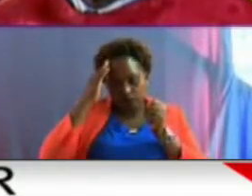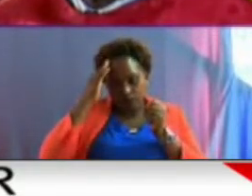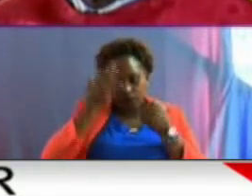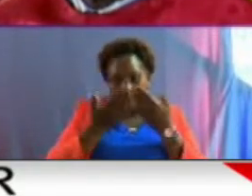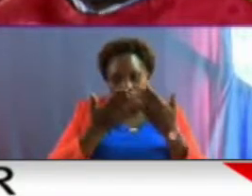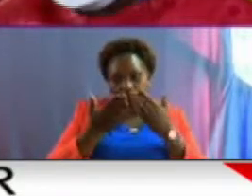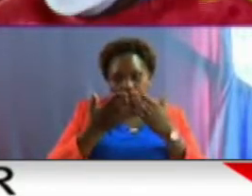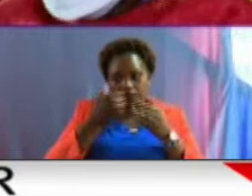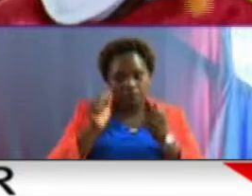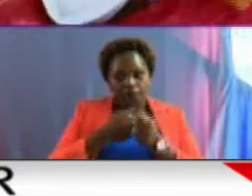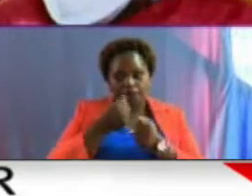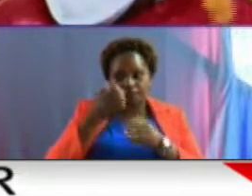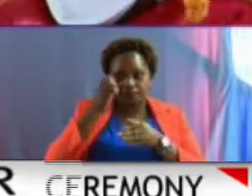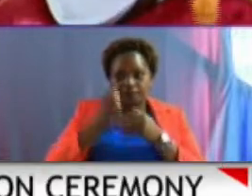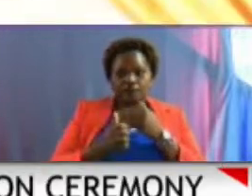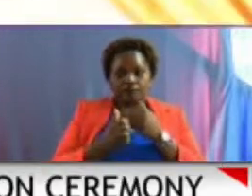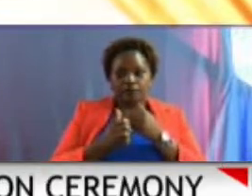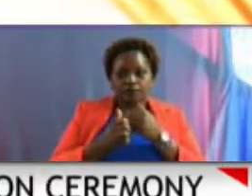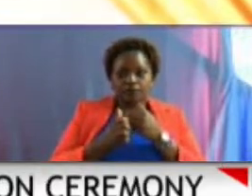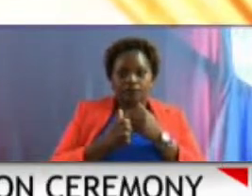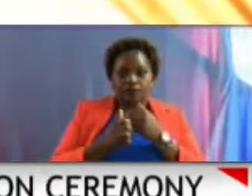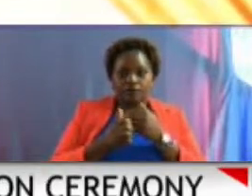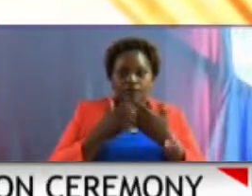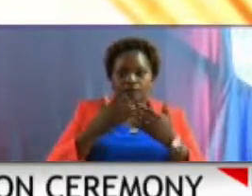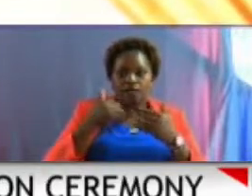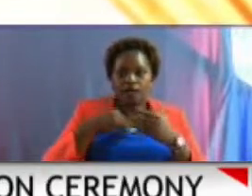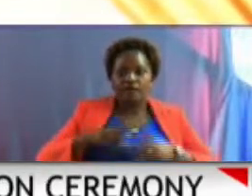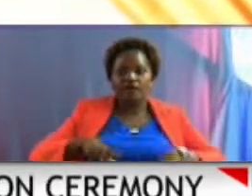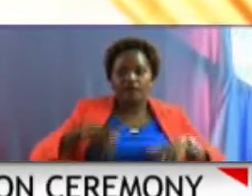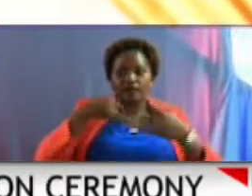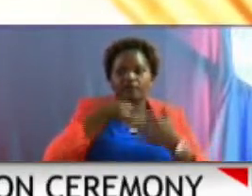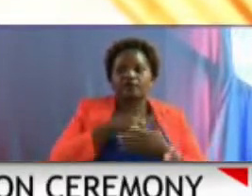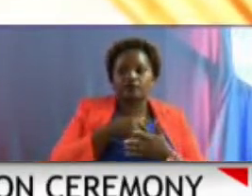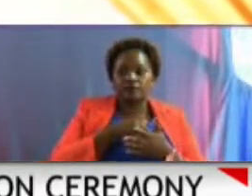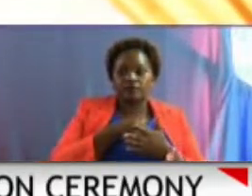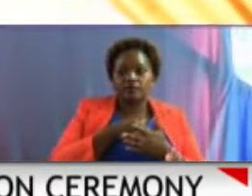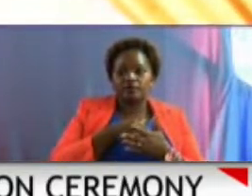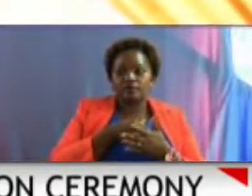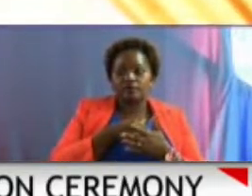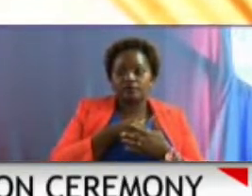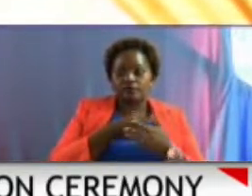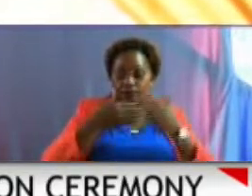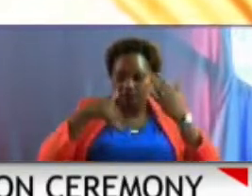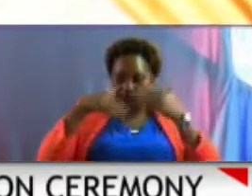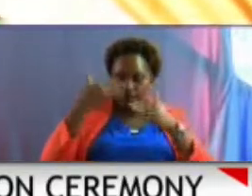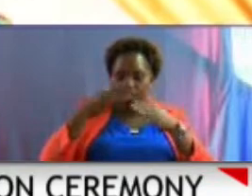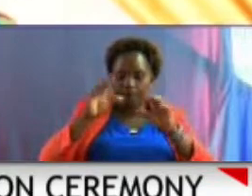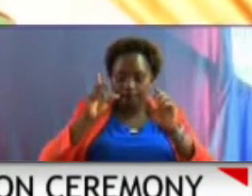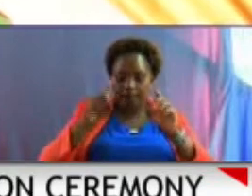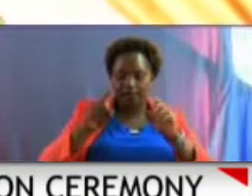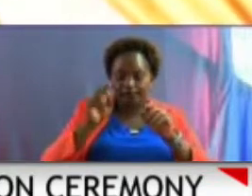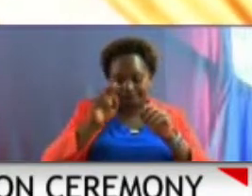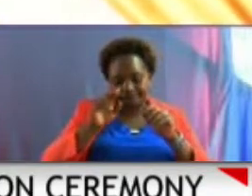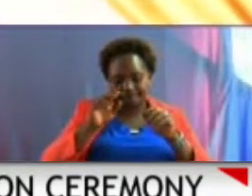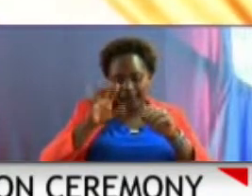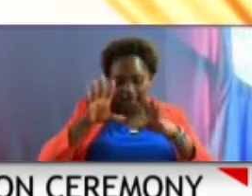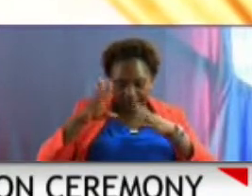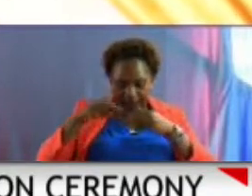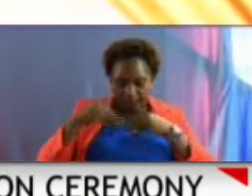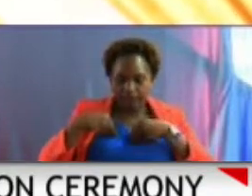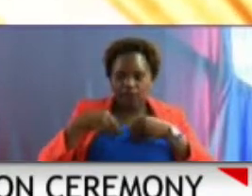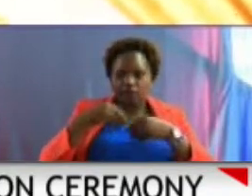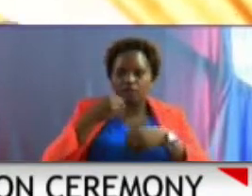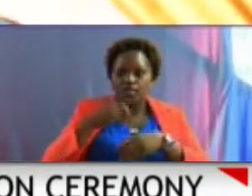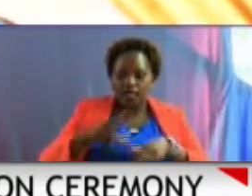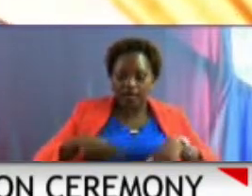not end. It is something we may have to live with. And so as a university we have to adapt by reviewing what we